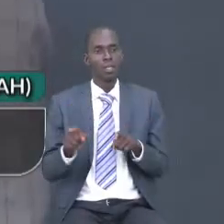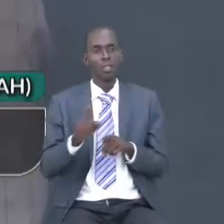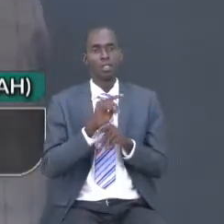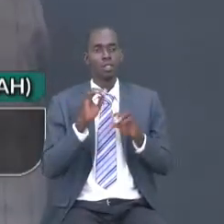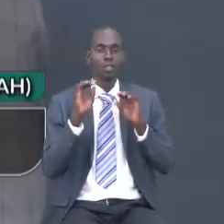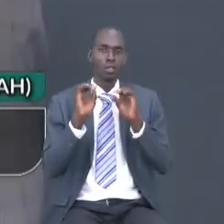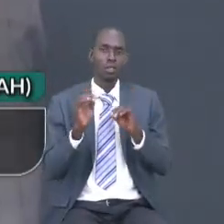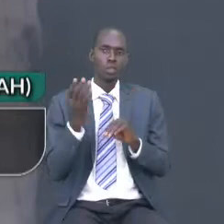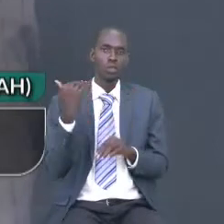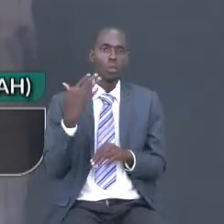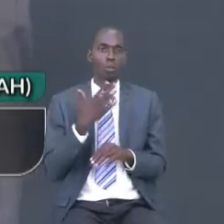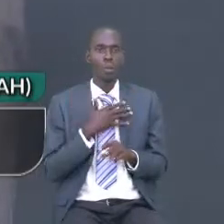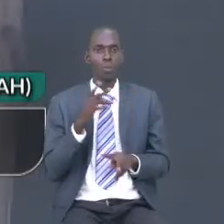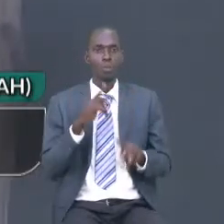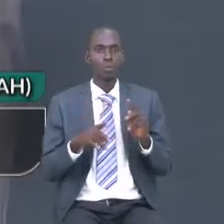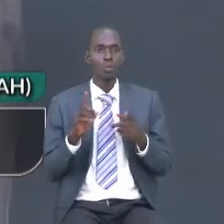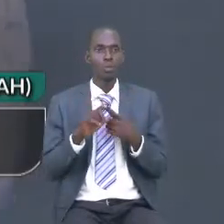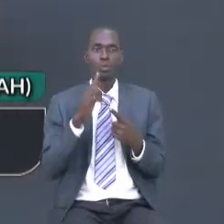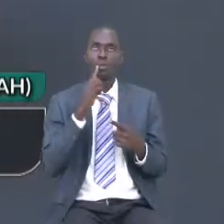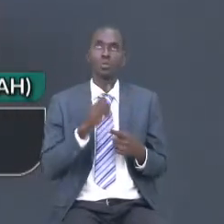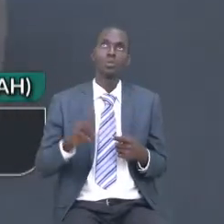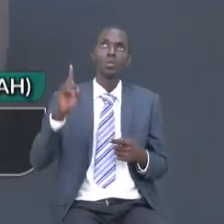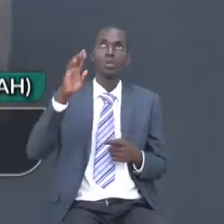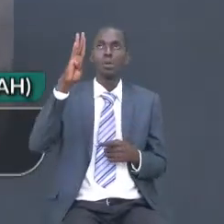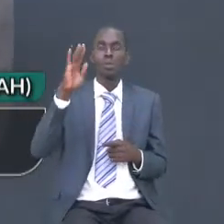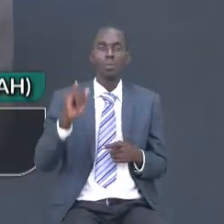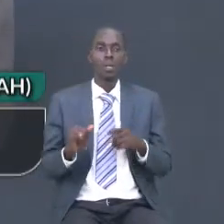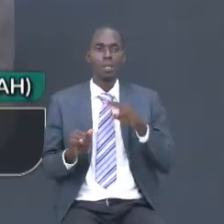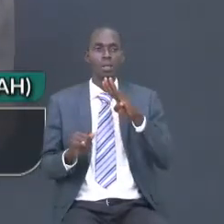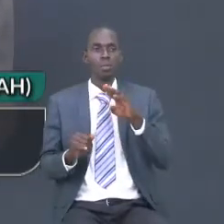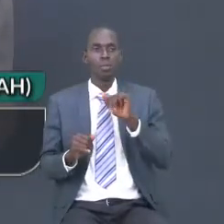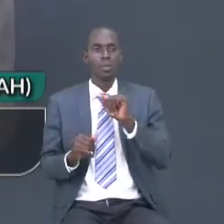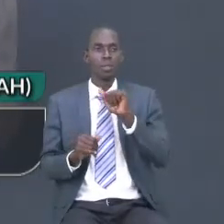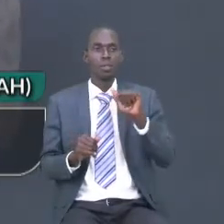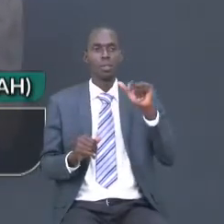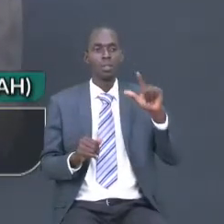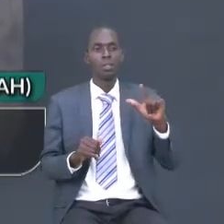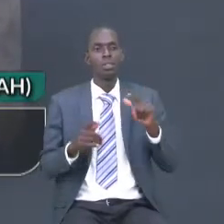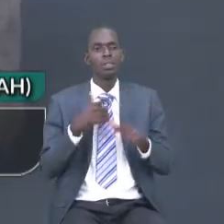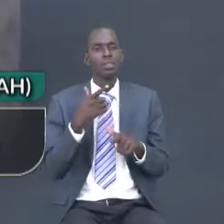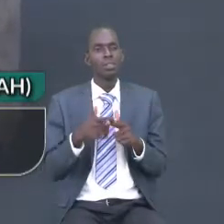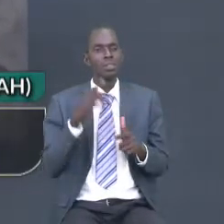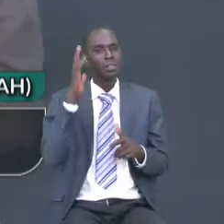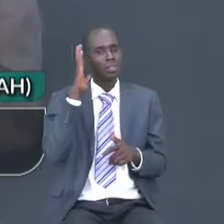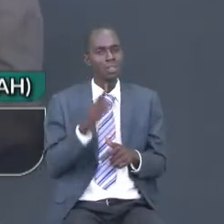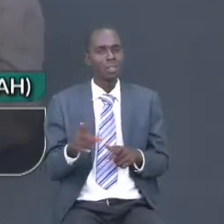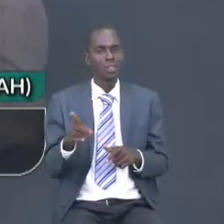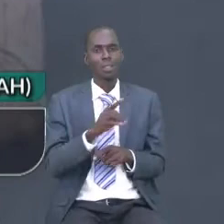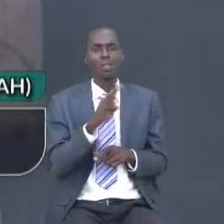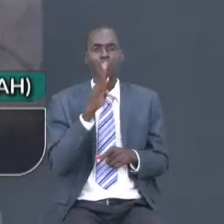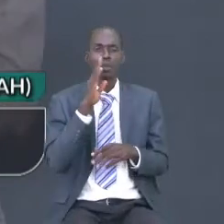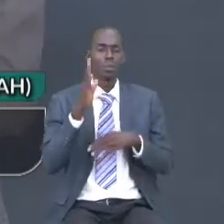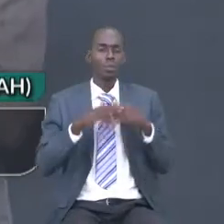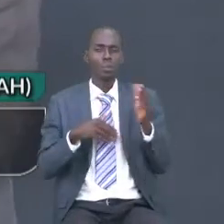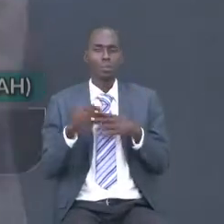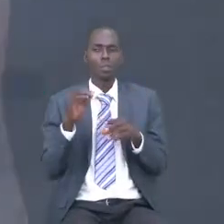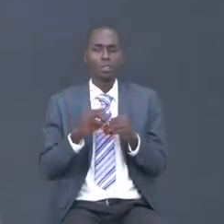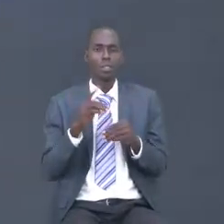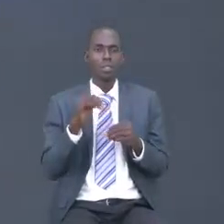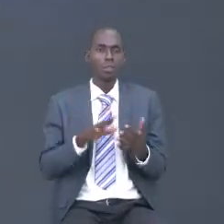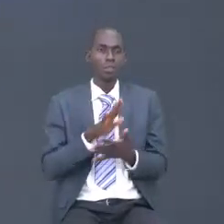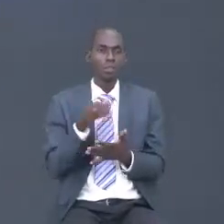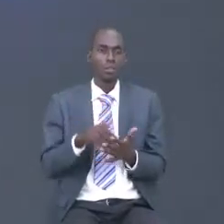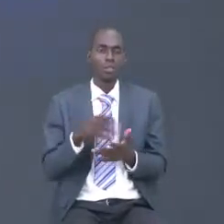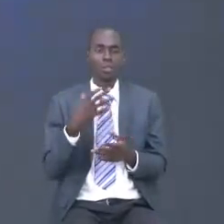to swear by Baal, then shall they be built in the midst